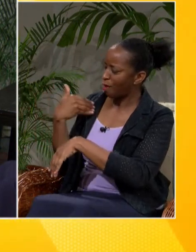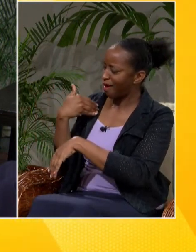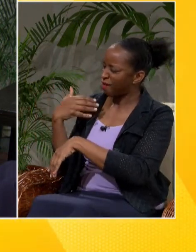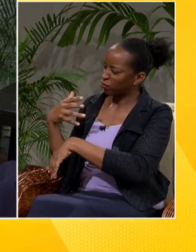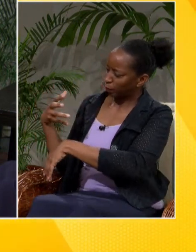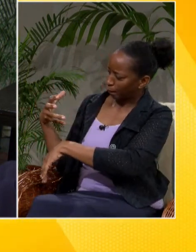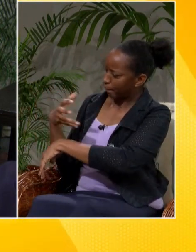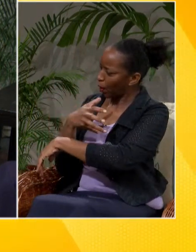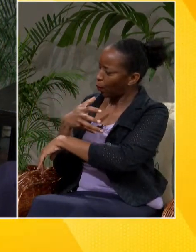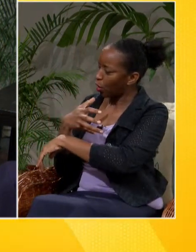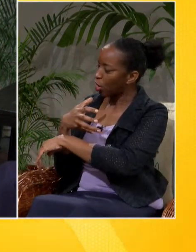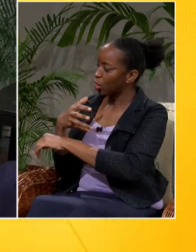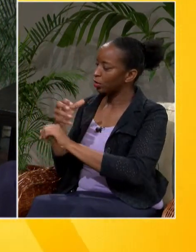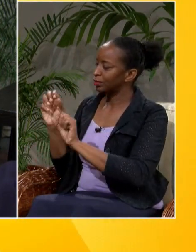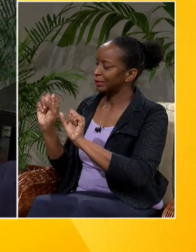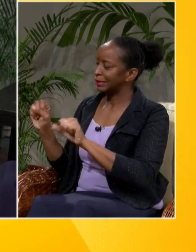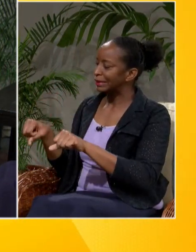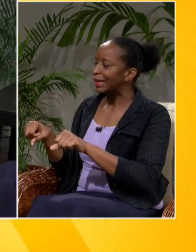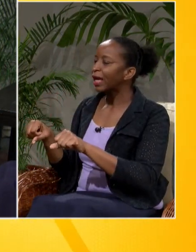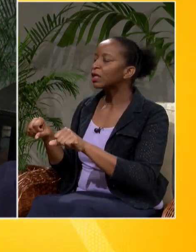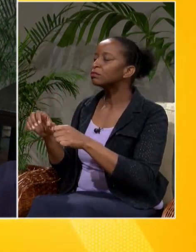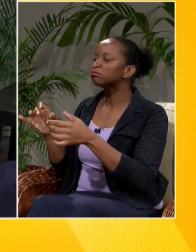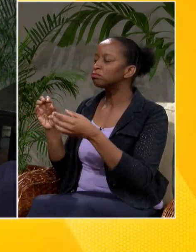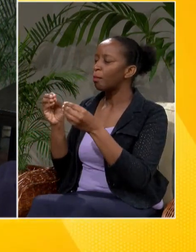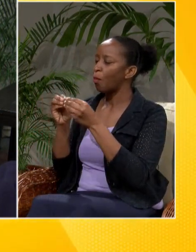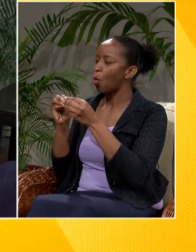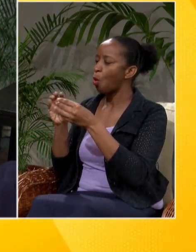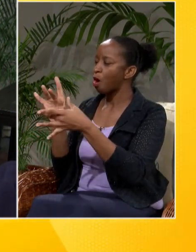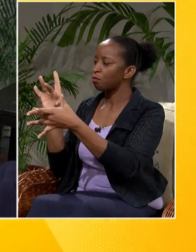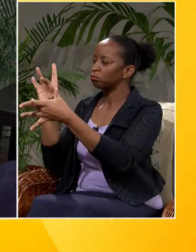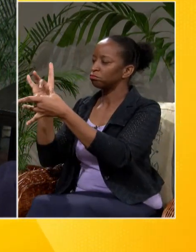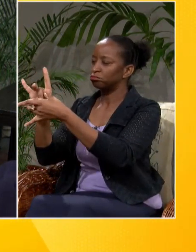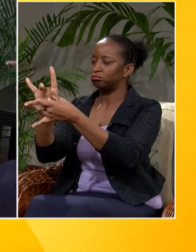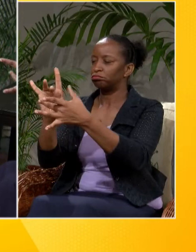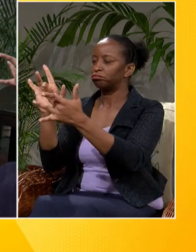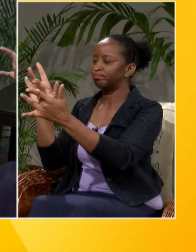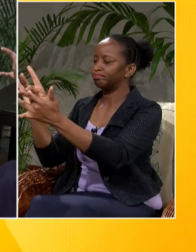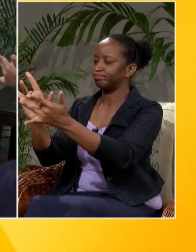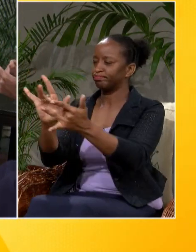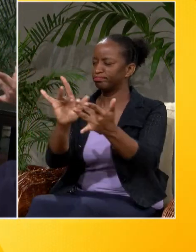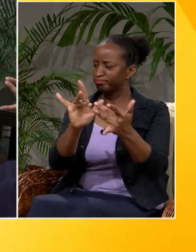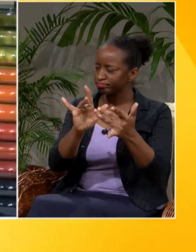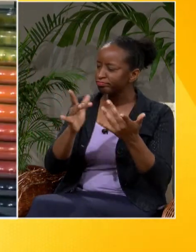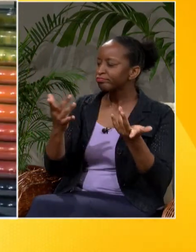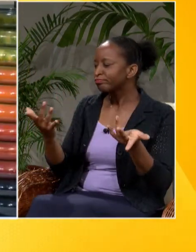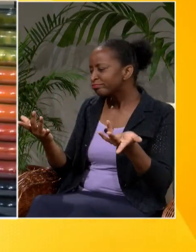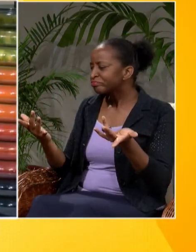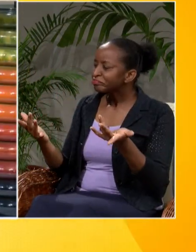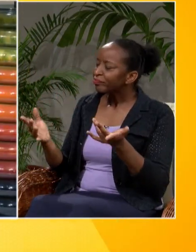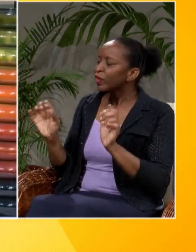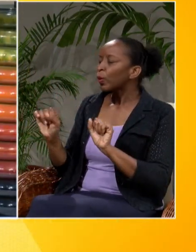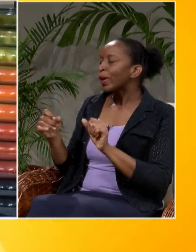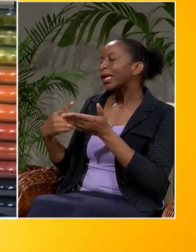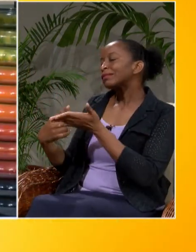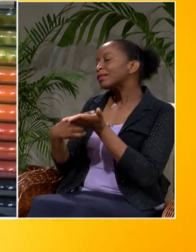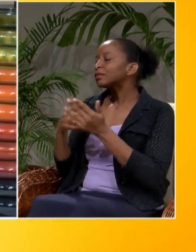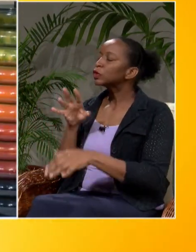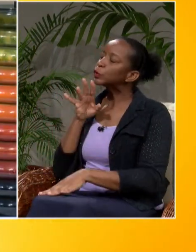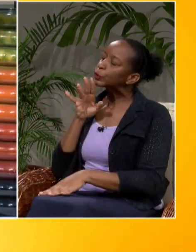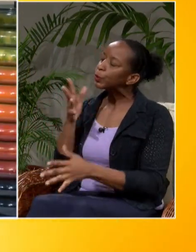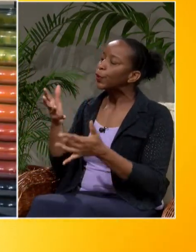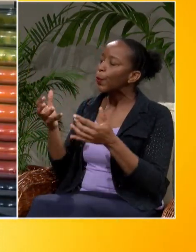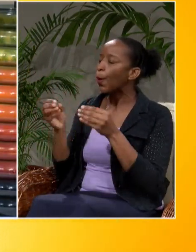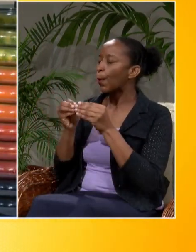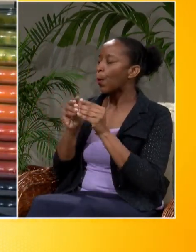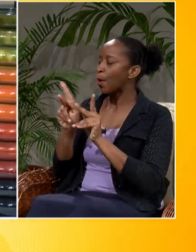reach out, which is what I think we're at the stage that we need to do. It's okay to talk about bringing other people on board, but we